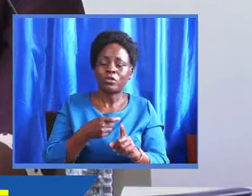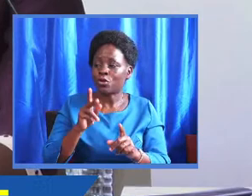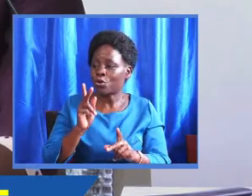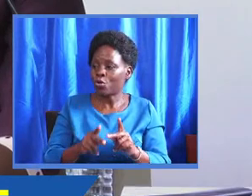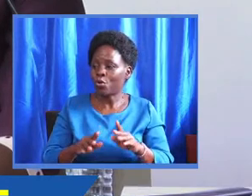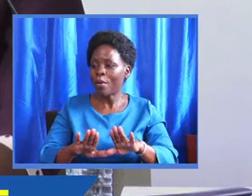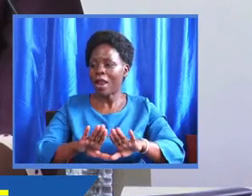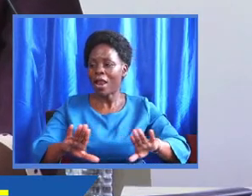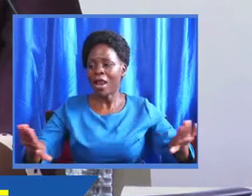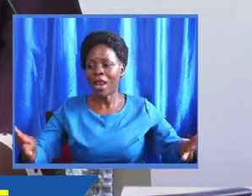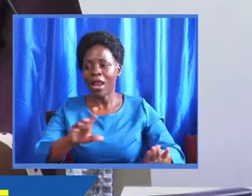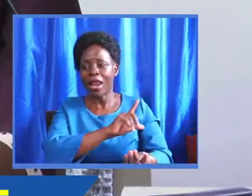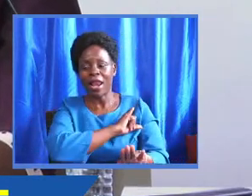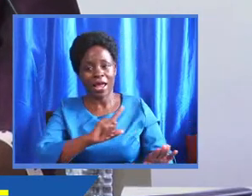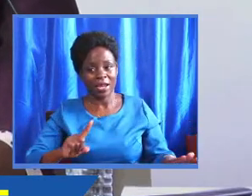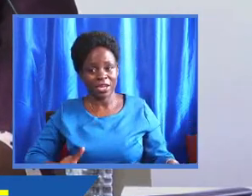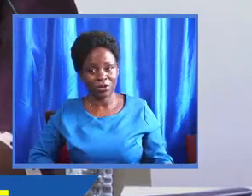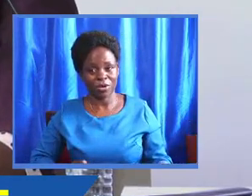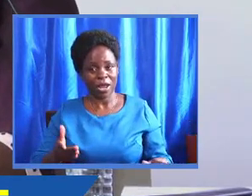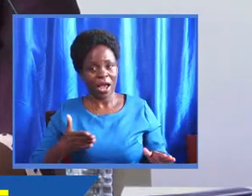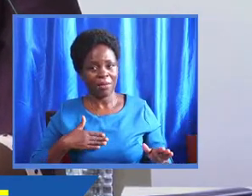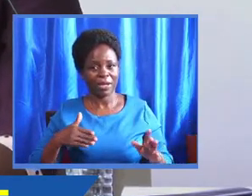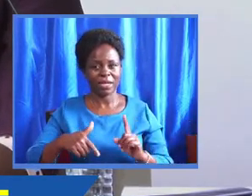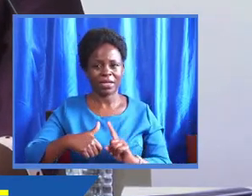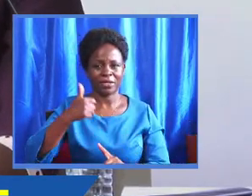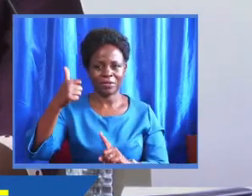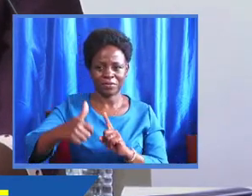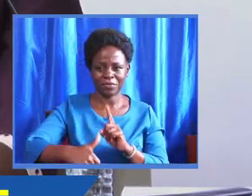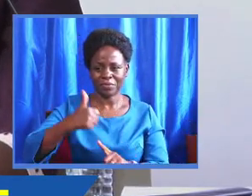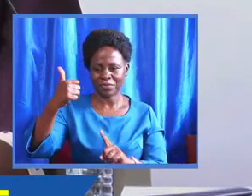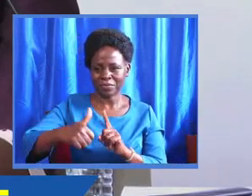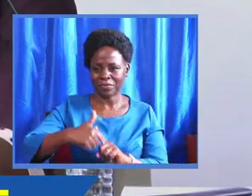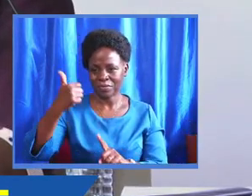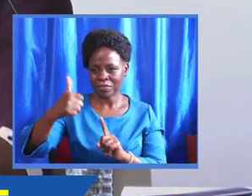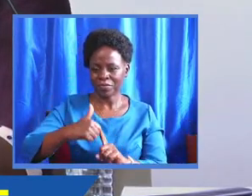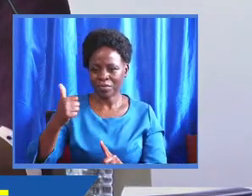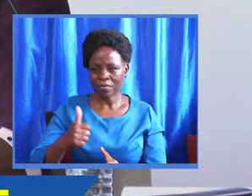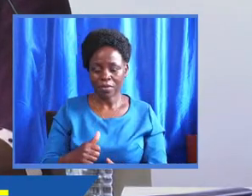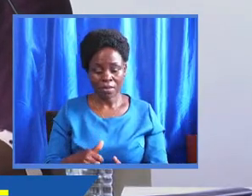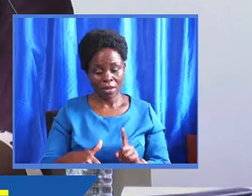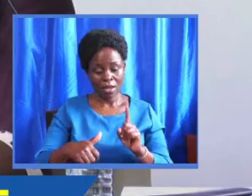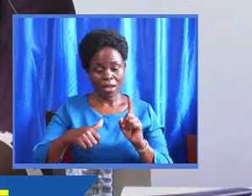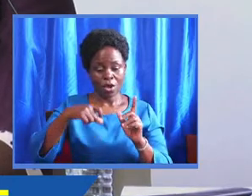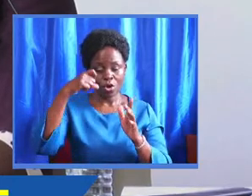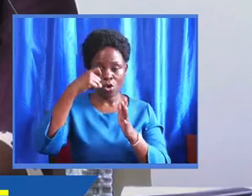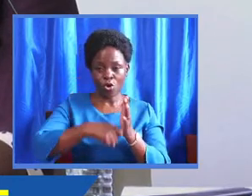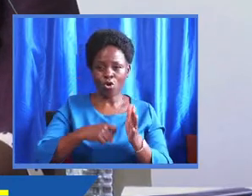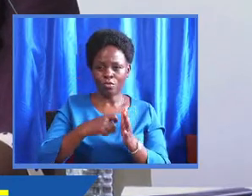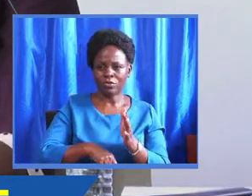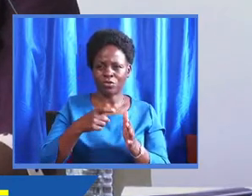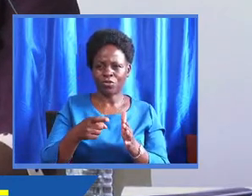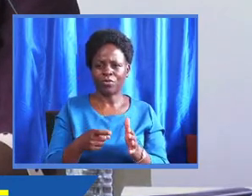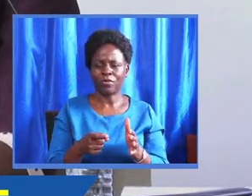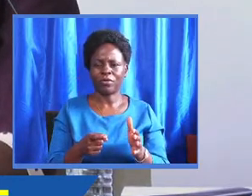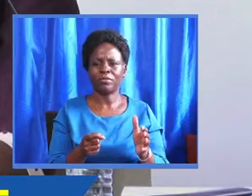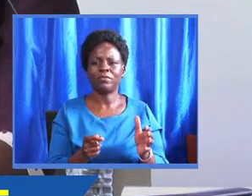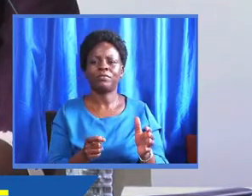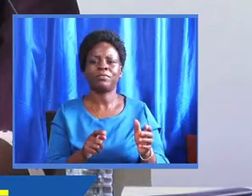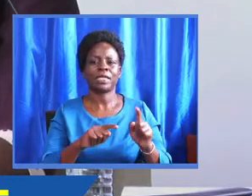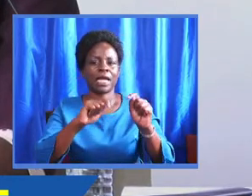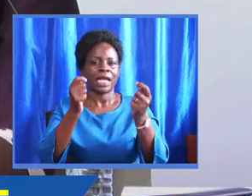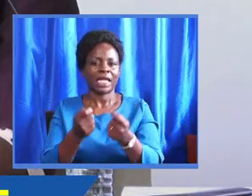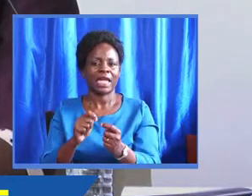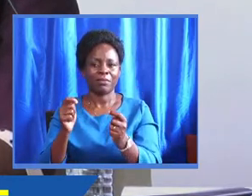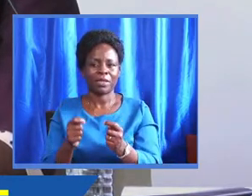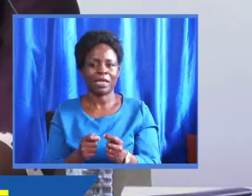kuba landlord abalina abapangisa, tuyite bwe kityo. Omusolo guno gwa bika bimeka? Kino